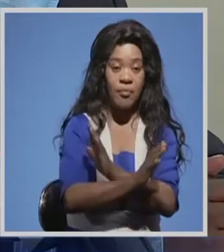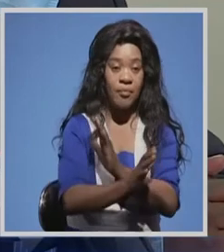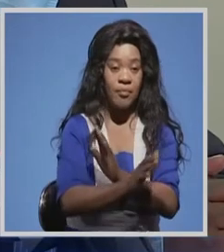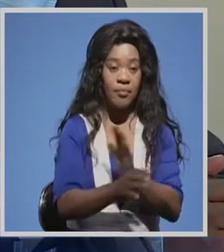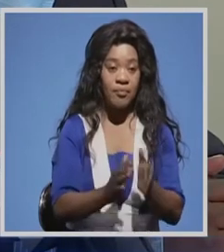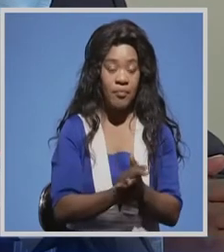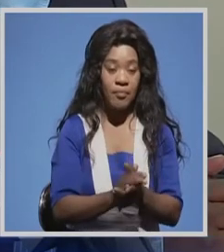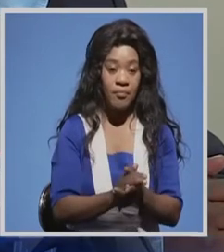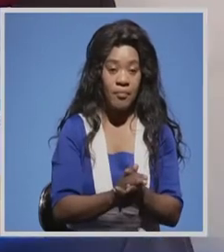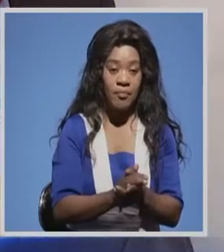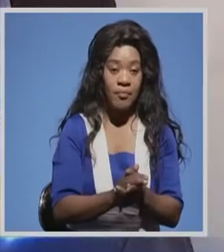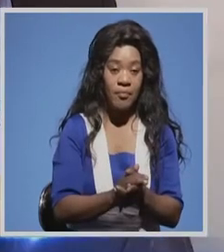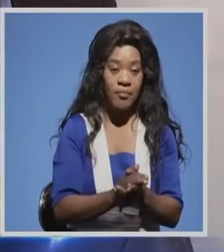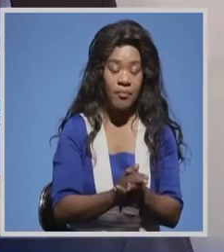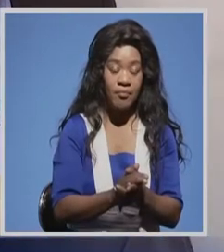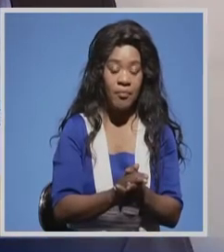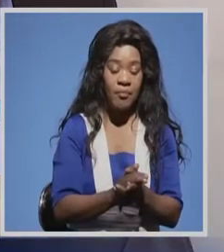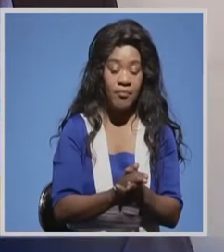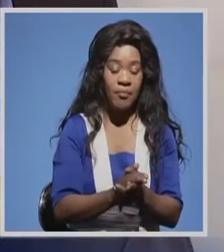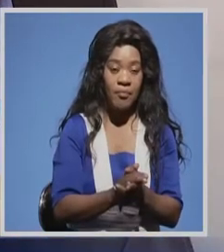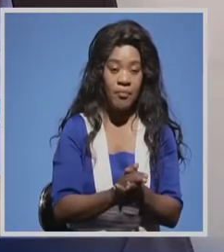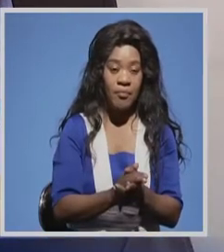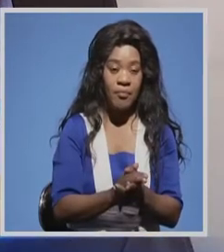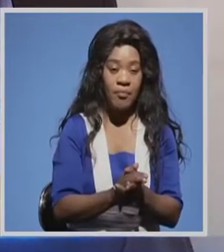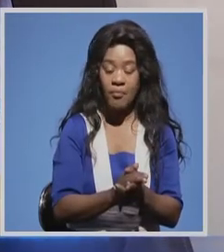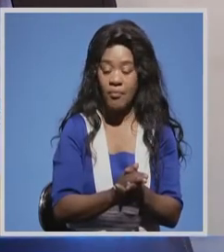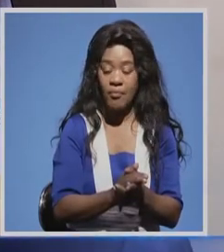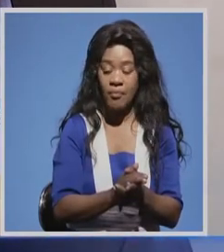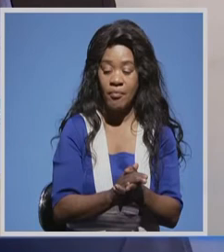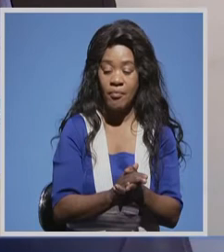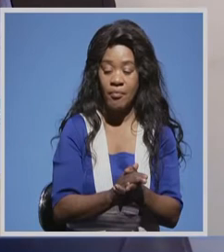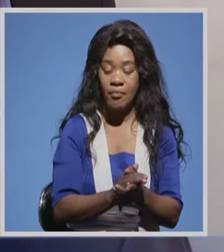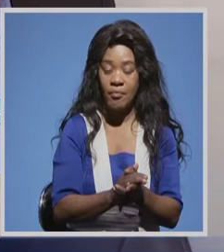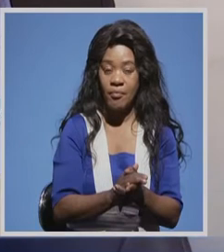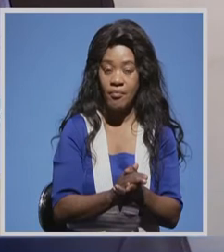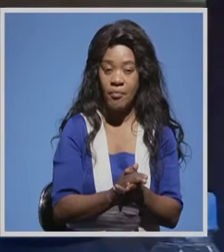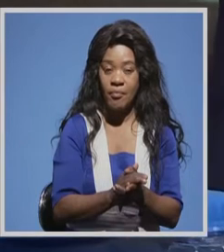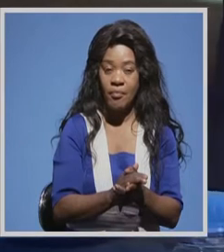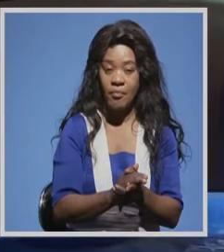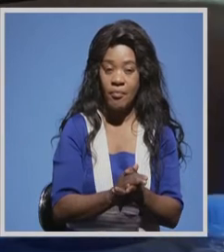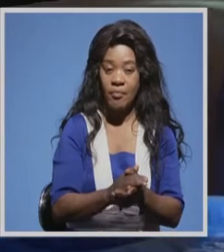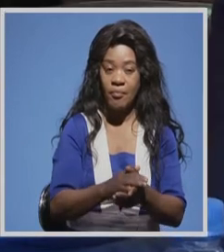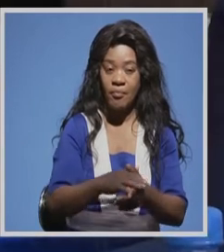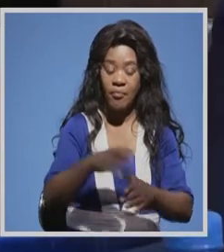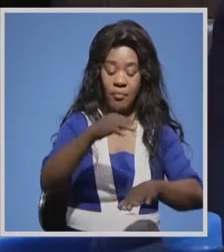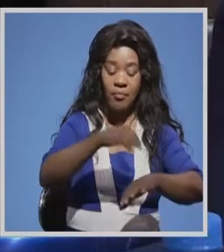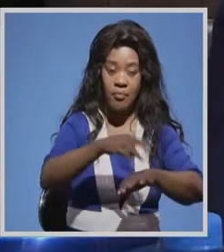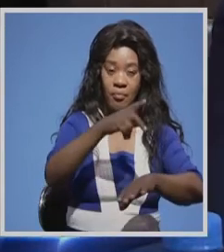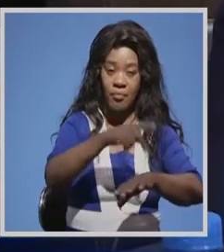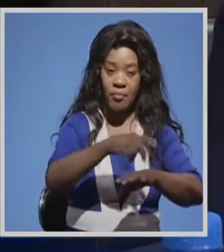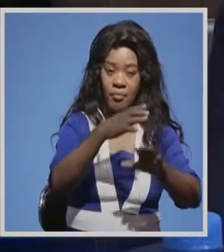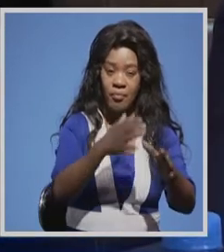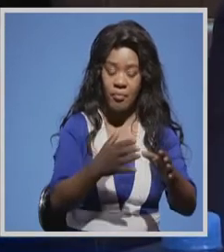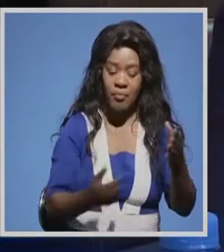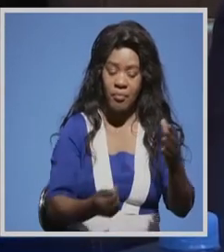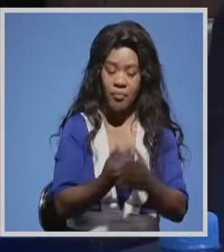fallen short, because of the limitations of funds from FIFA. As an executive, I think